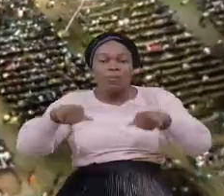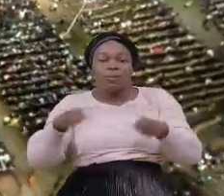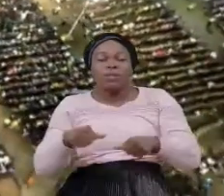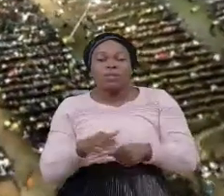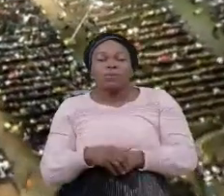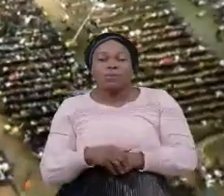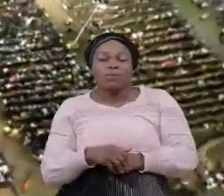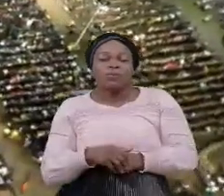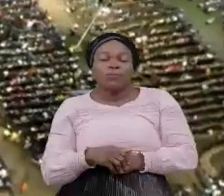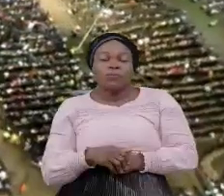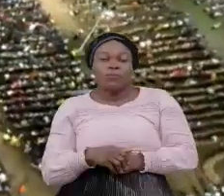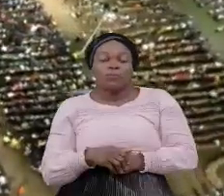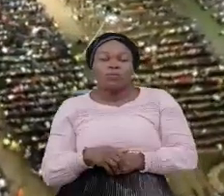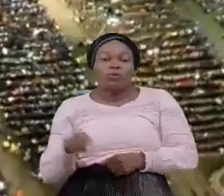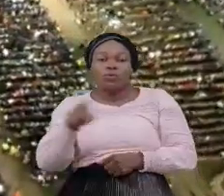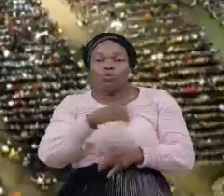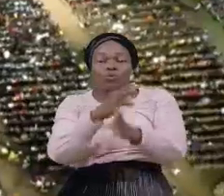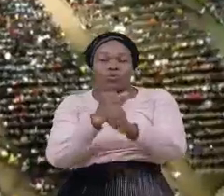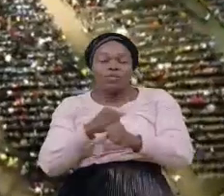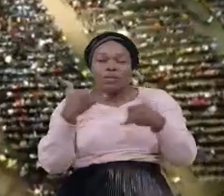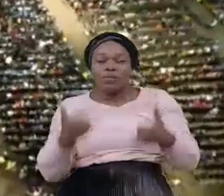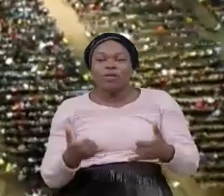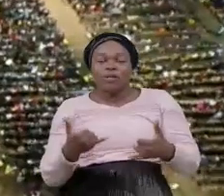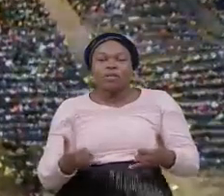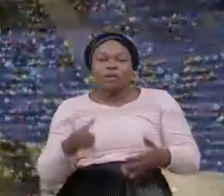You receive right now.